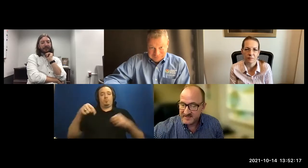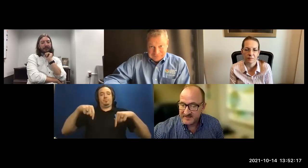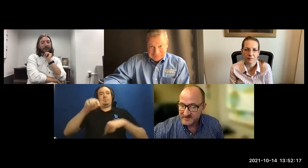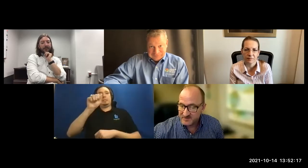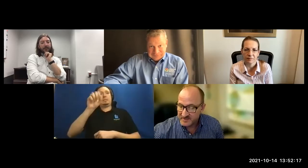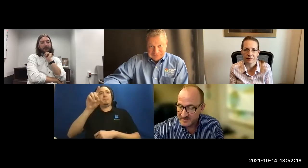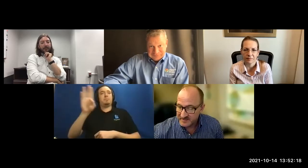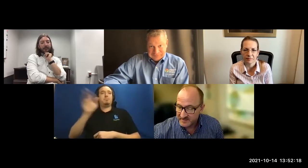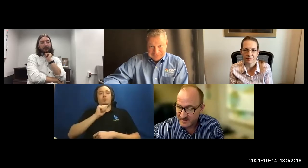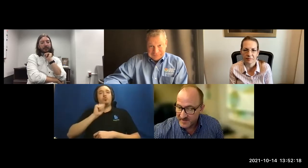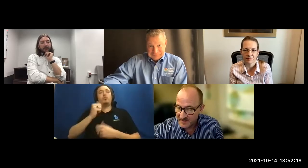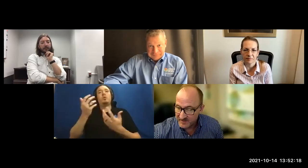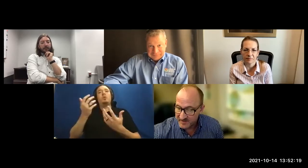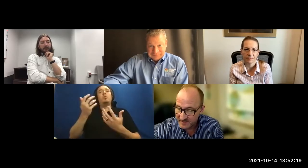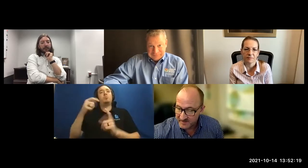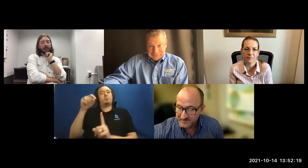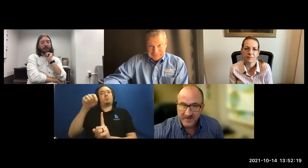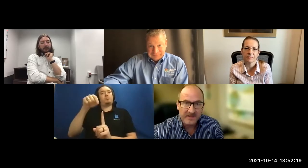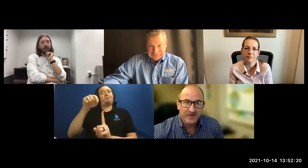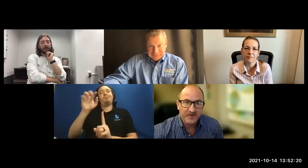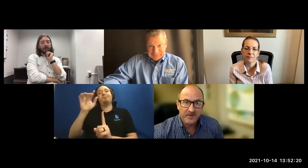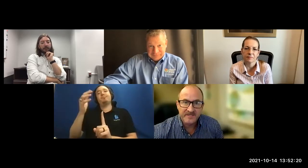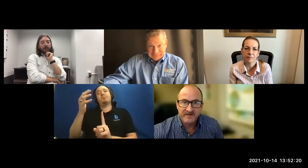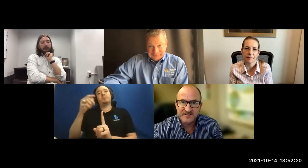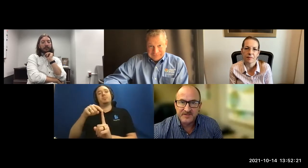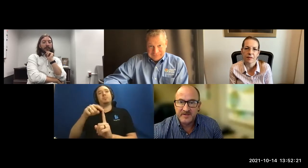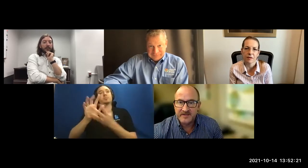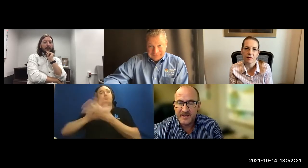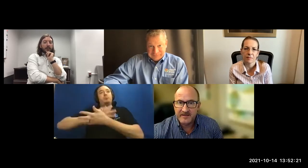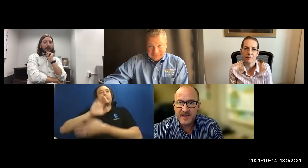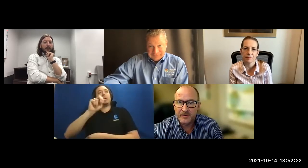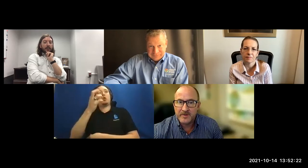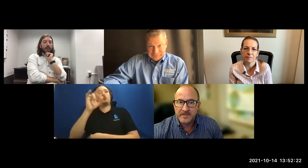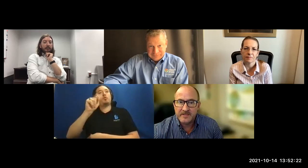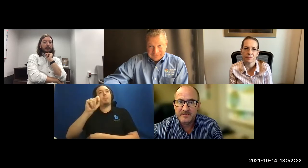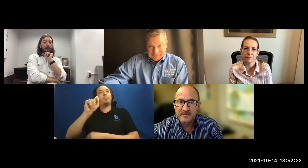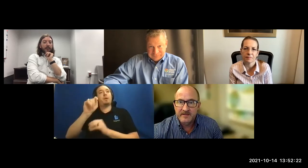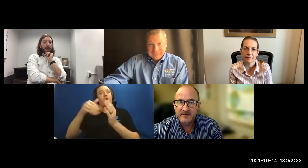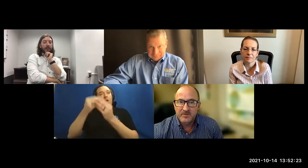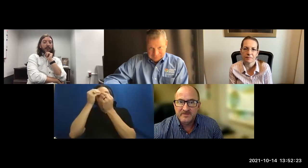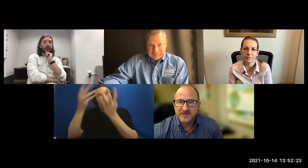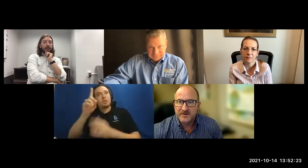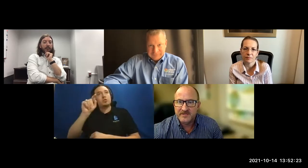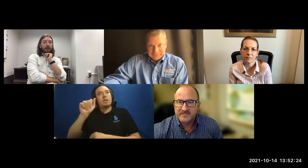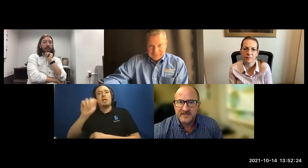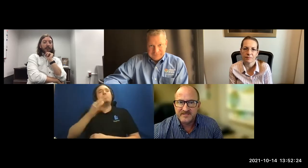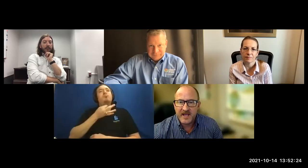ASDB is really about the encrypting of the student data. We're just curious as to how do we